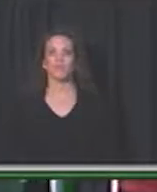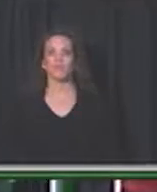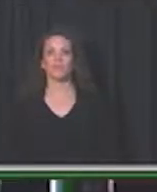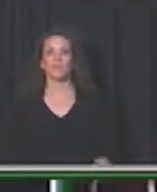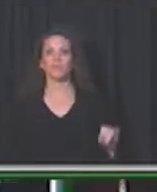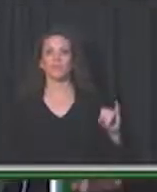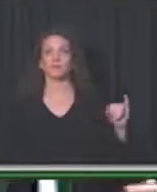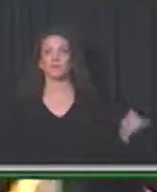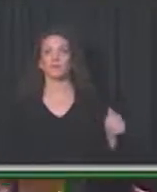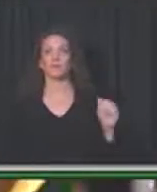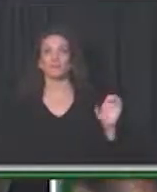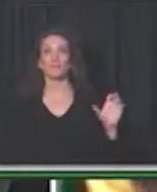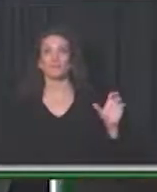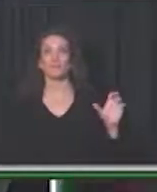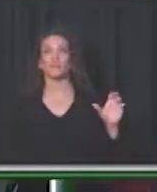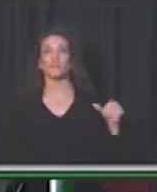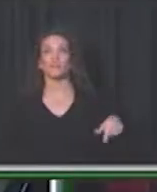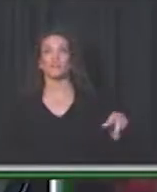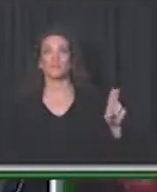Jacqueline Hernandez.